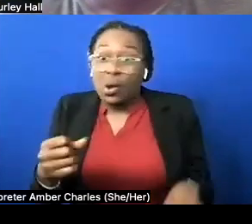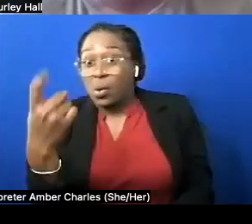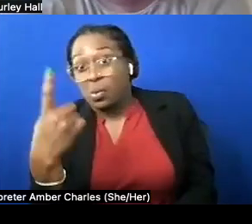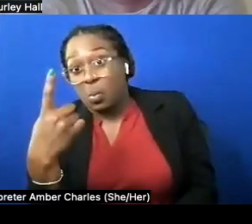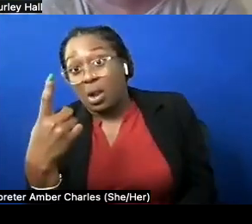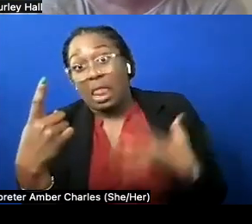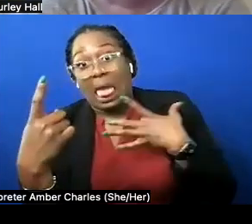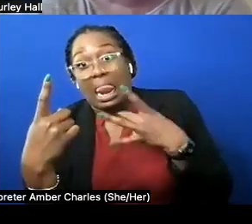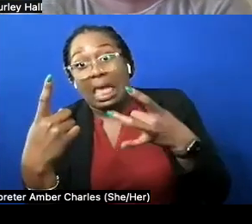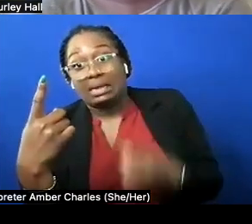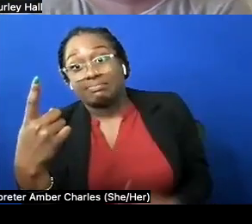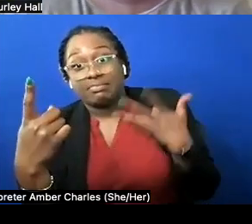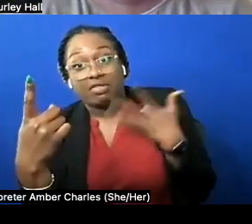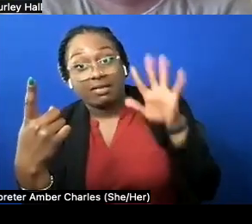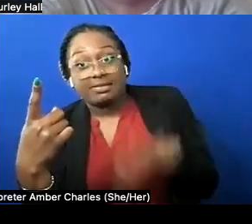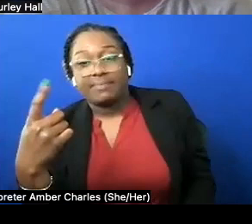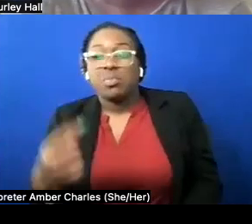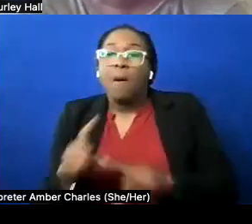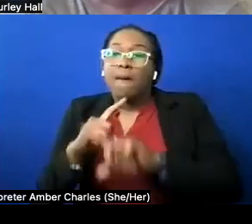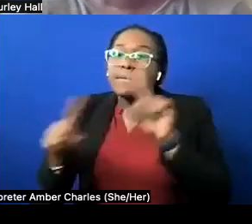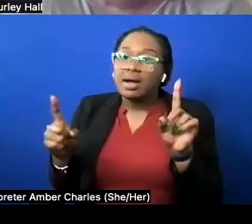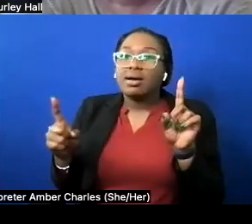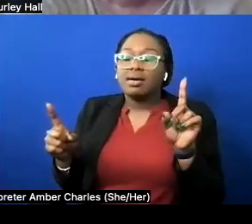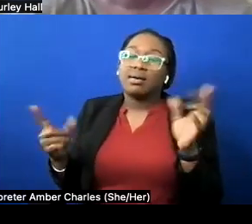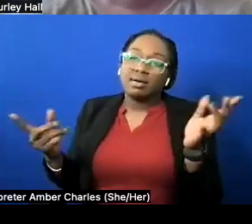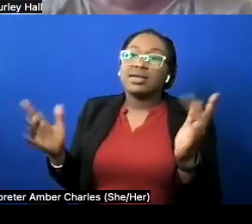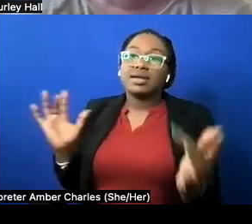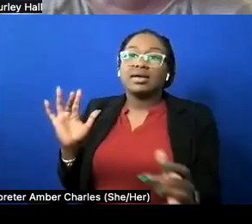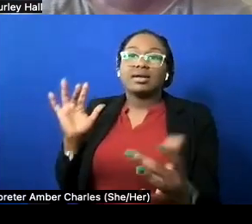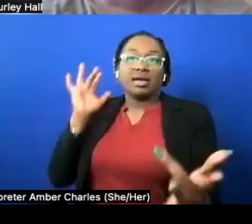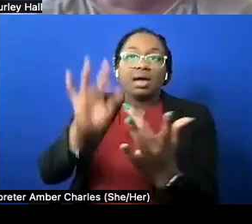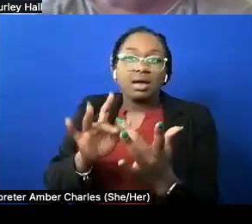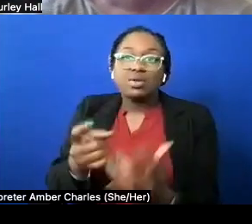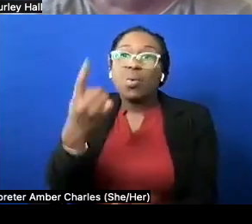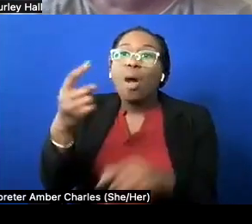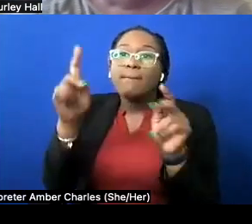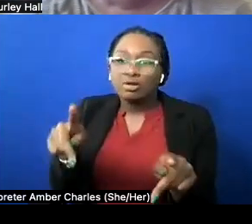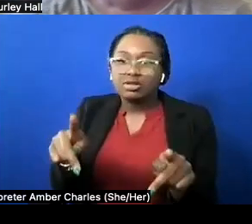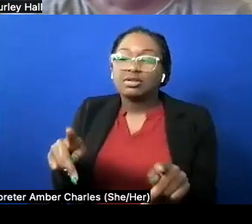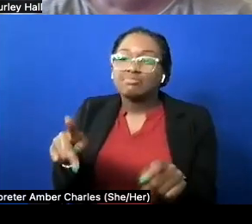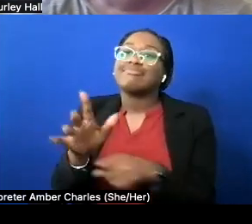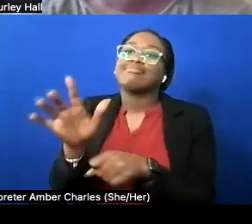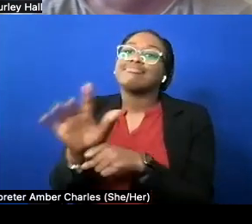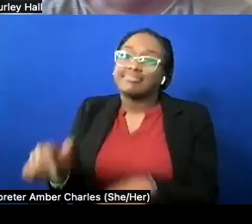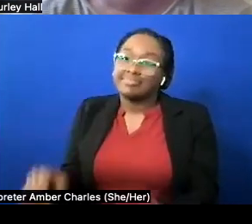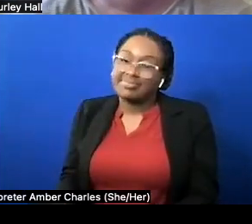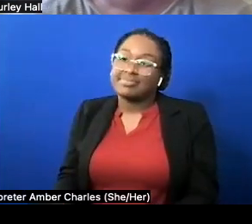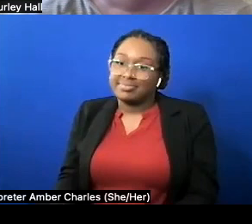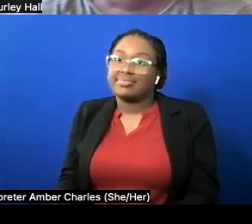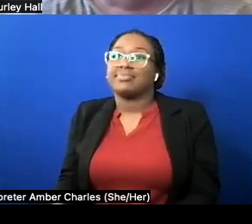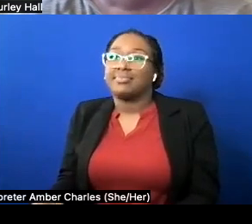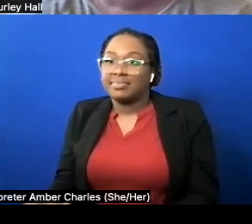post. But it touched one person. It touched that one person. And so that is what